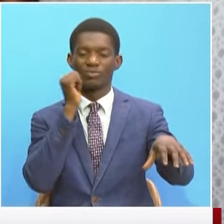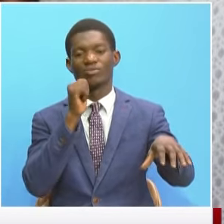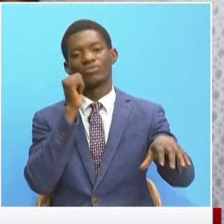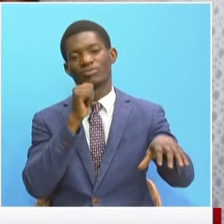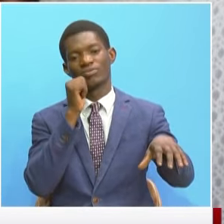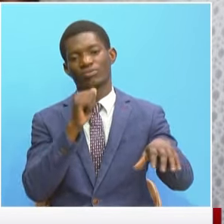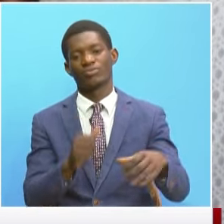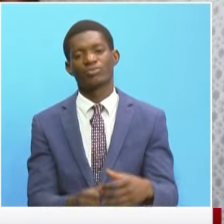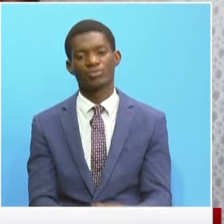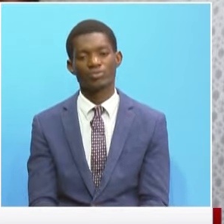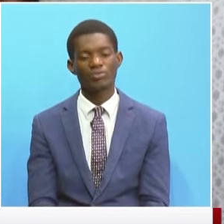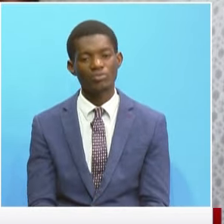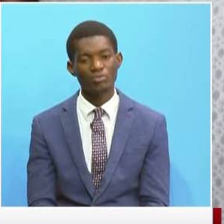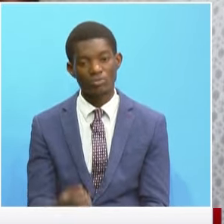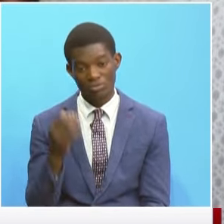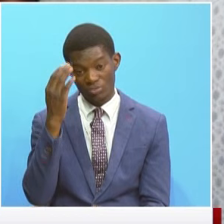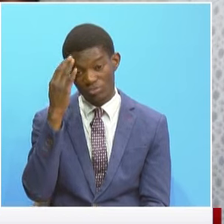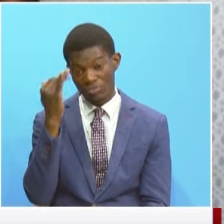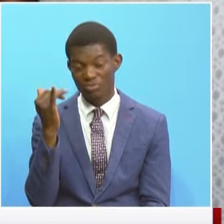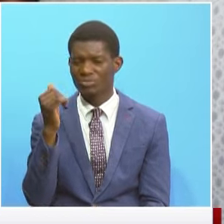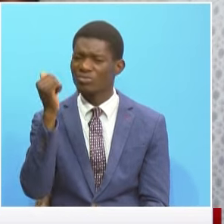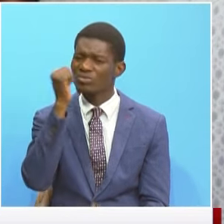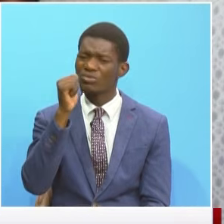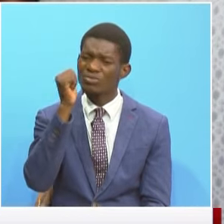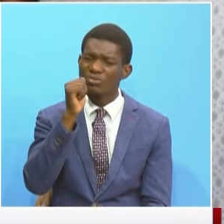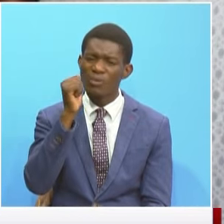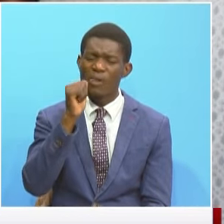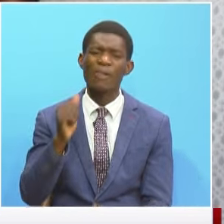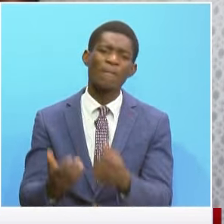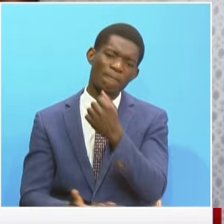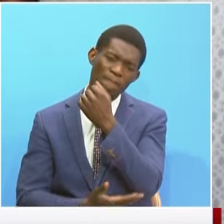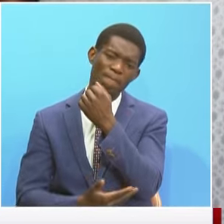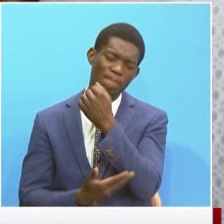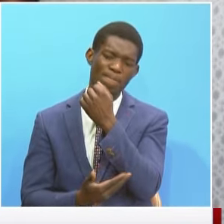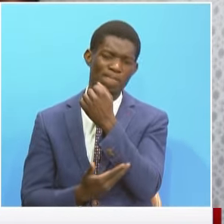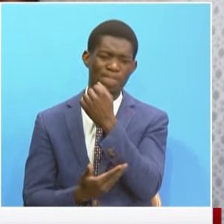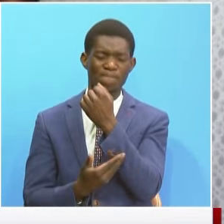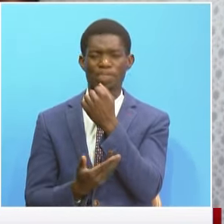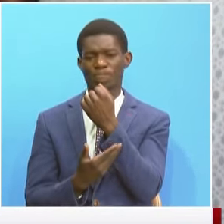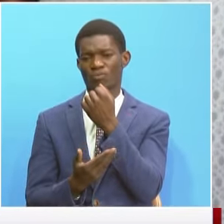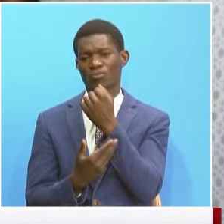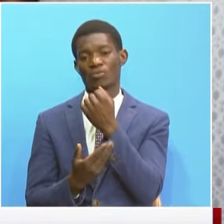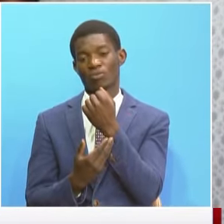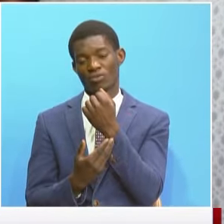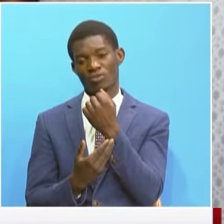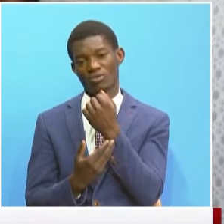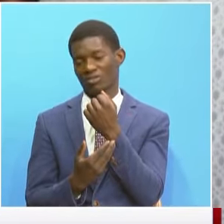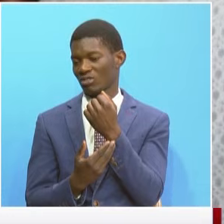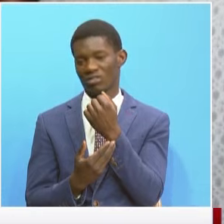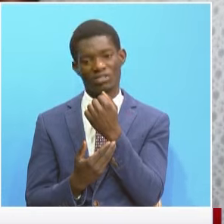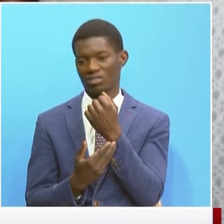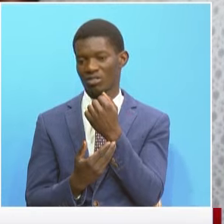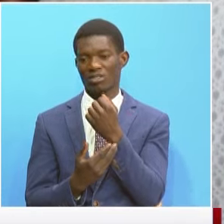the rate of progression for our girls comparatively to the boys is not very good.